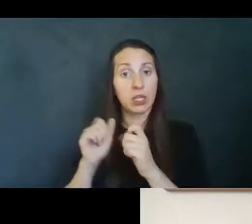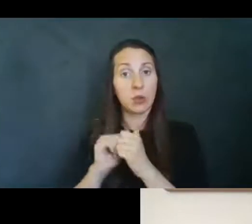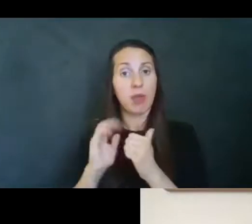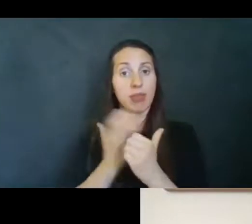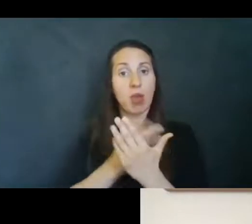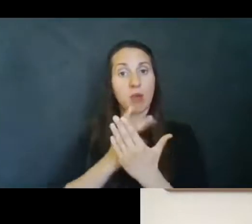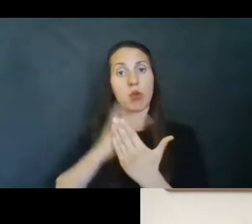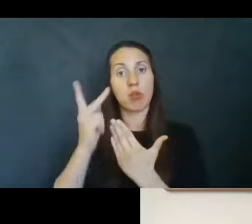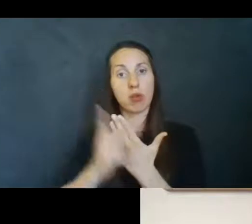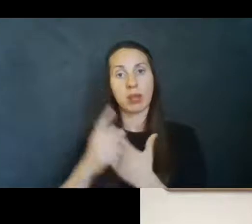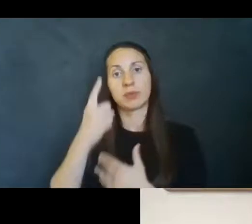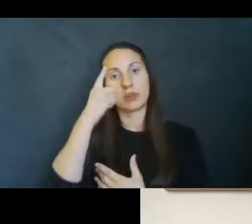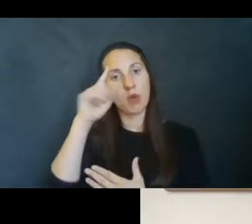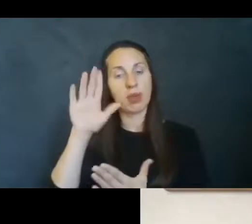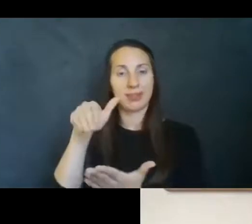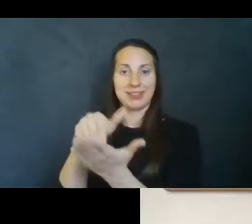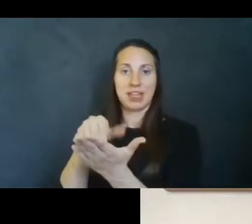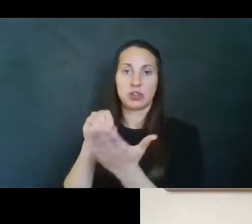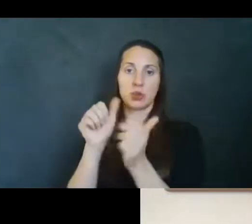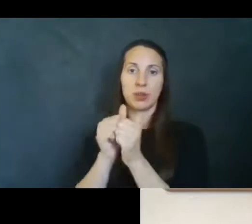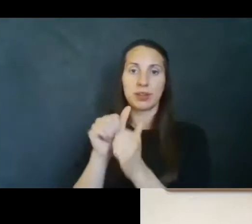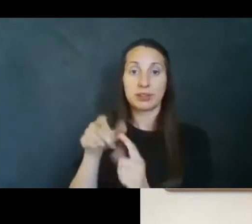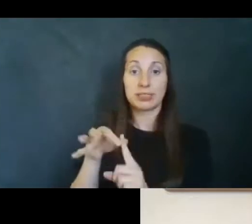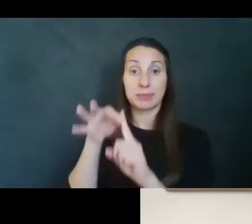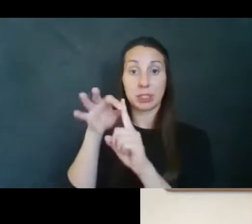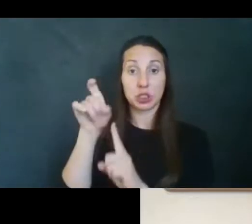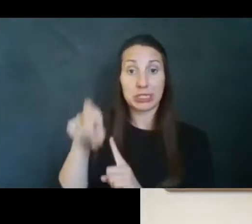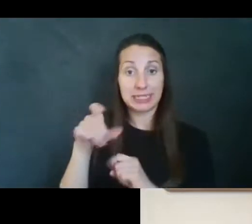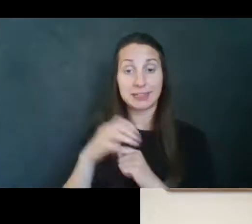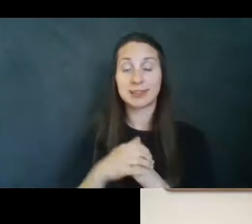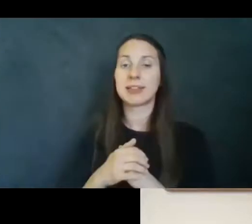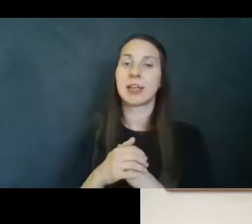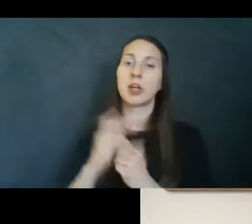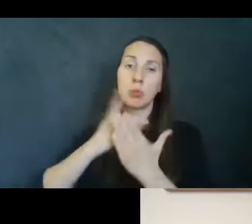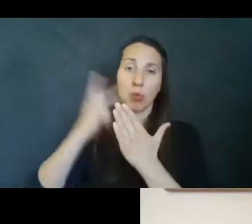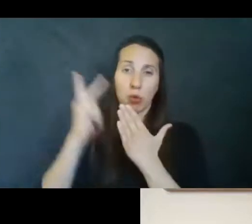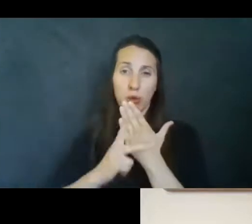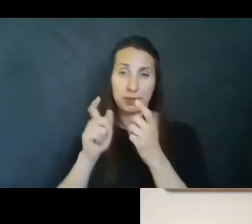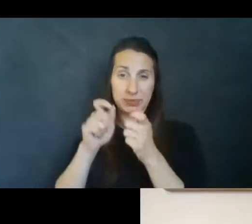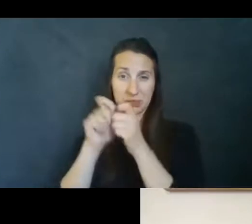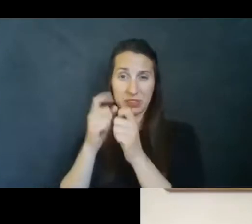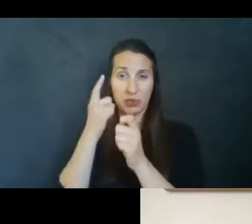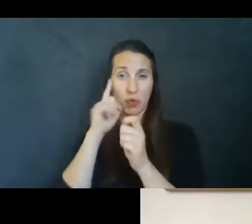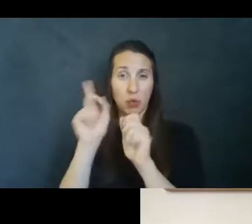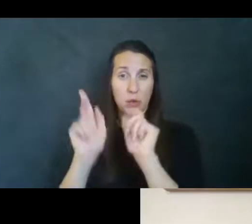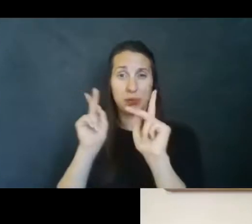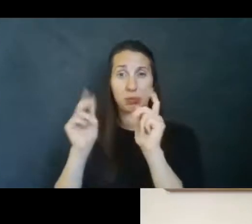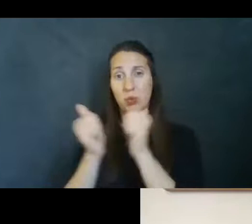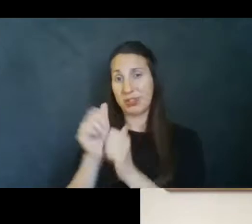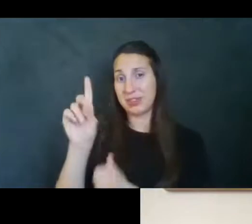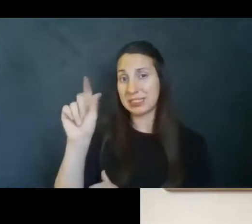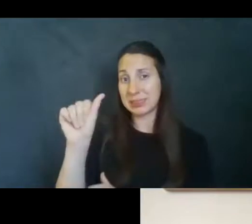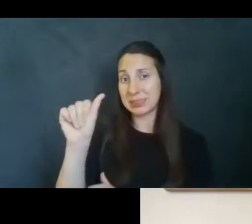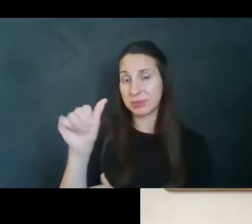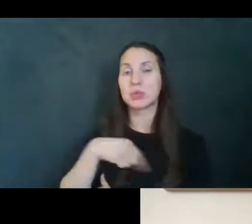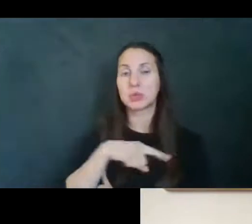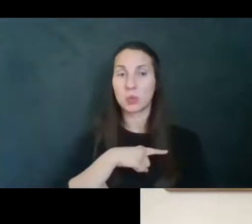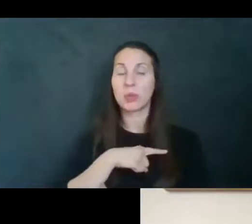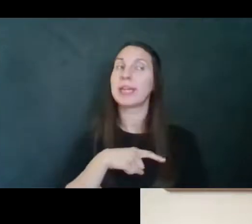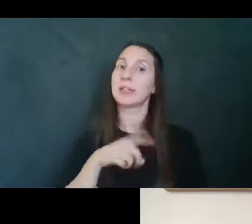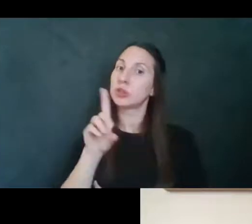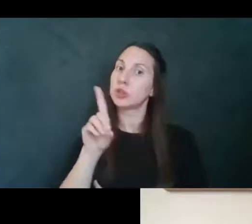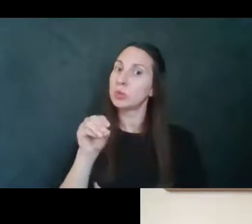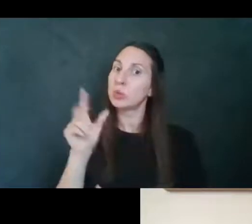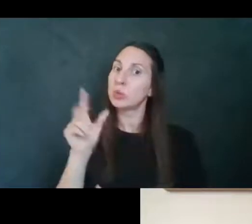for Special Needs and programs specifically for individuals with disabilities, we very much listen to our